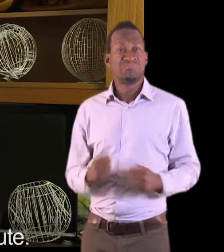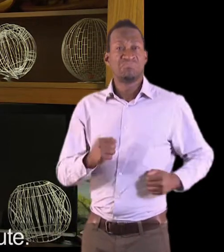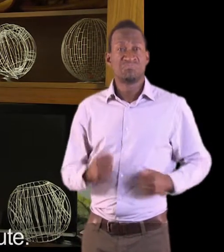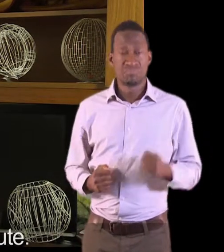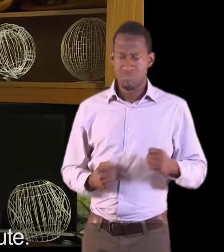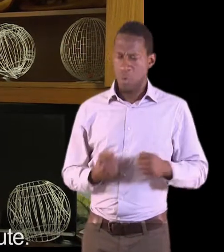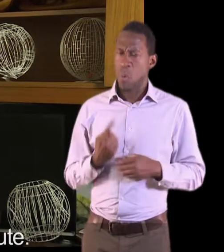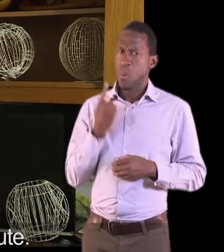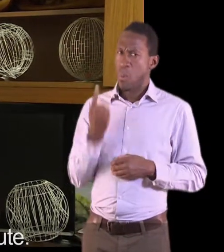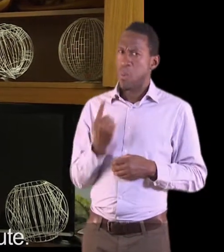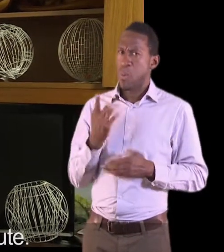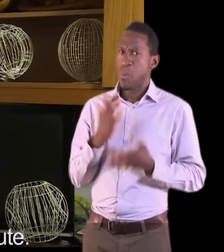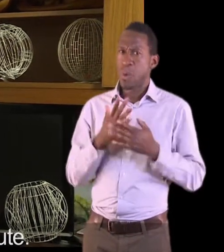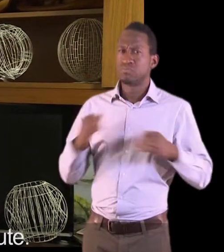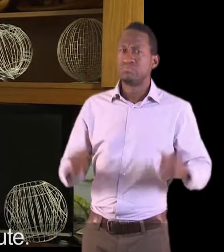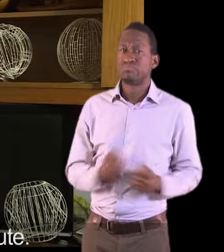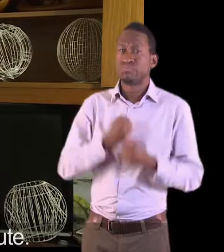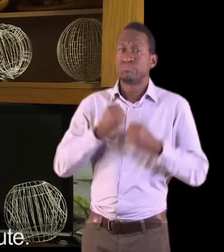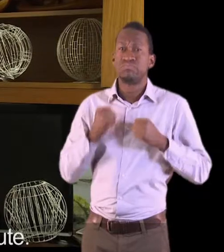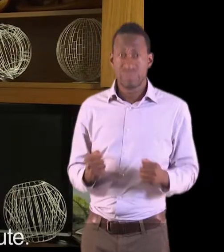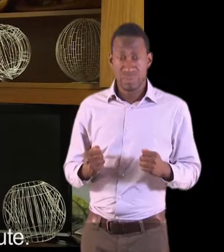and he was a brute.